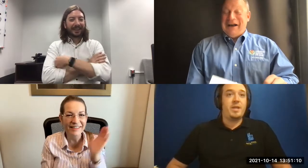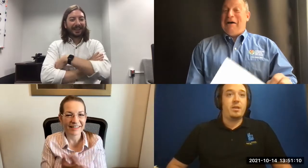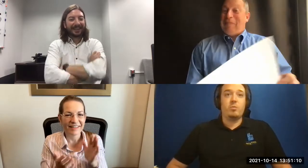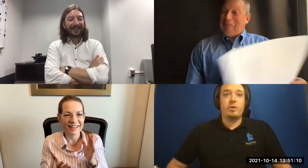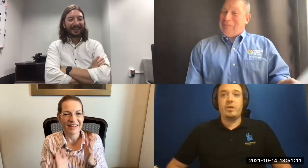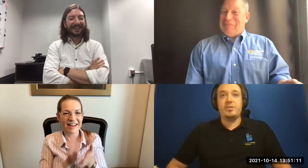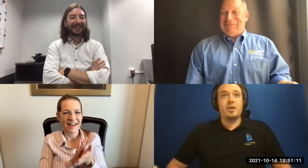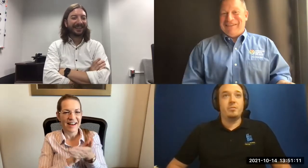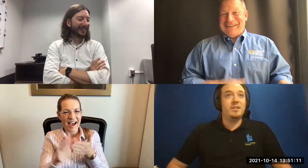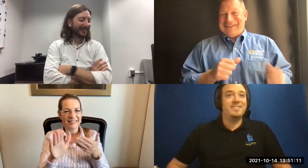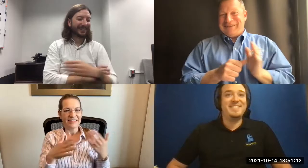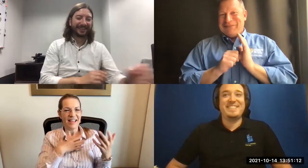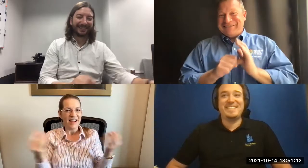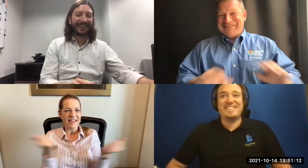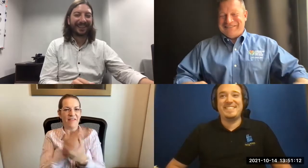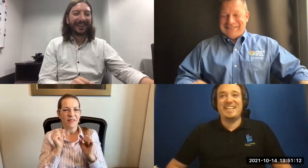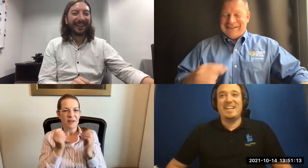Oh, nice meeting. We're done. Let's go.